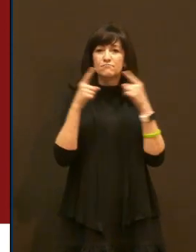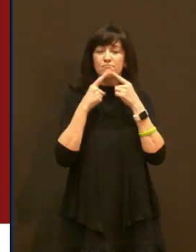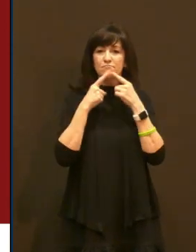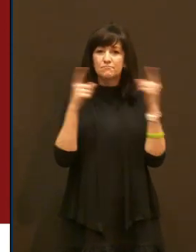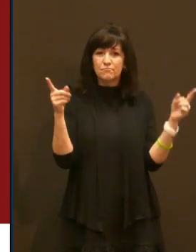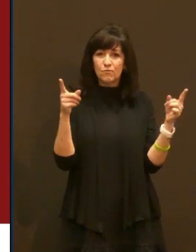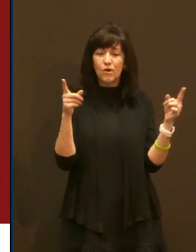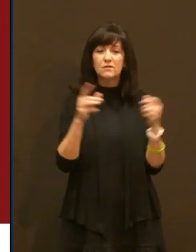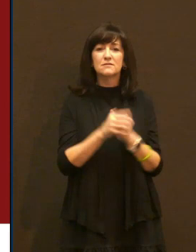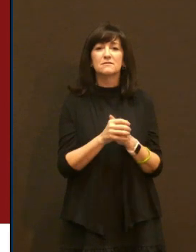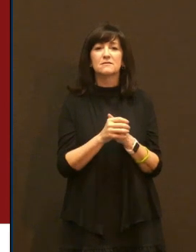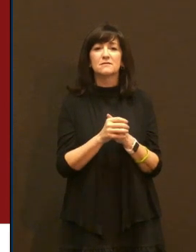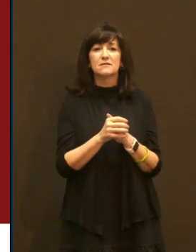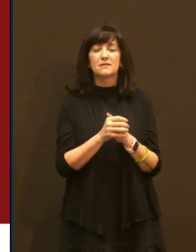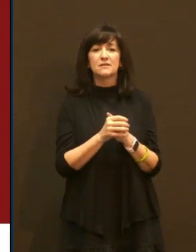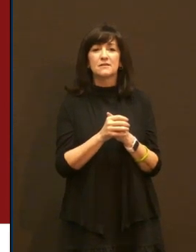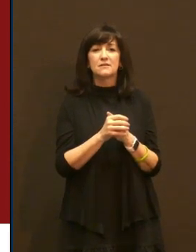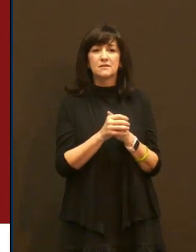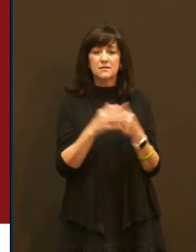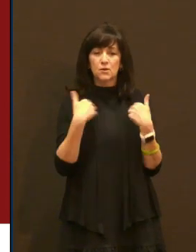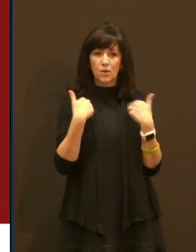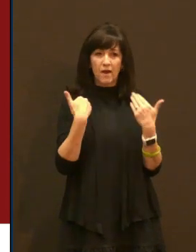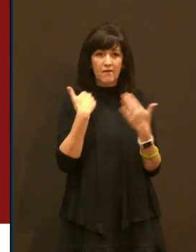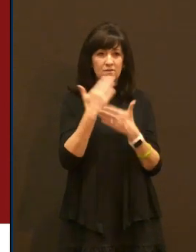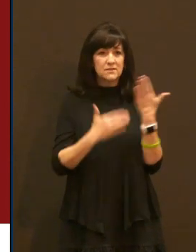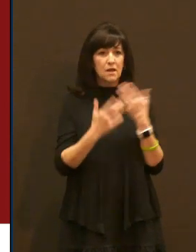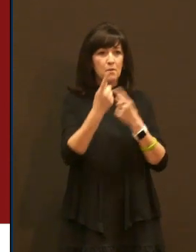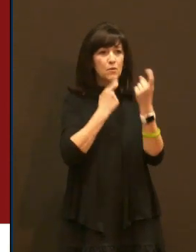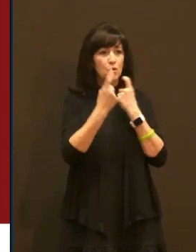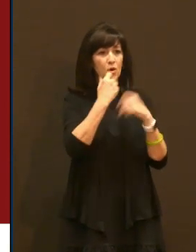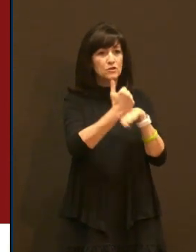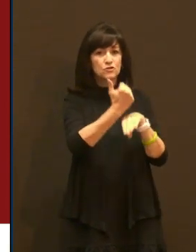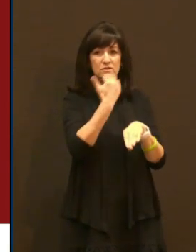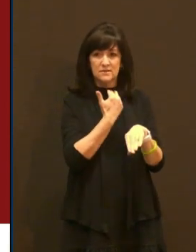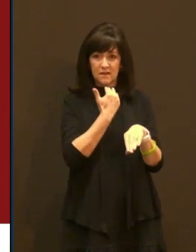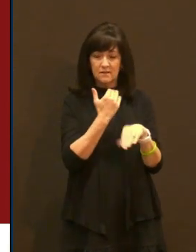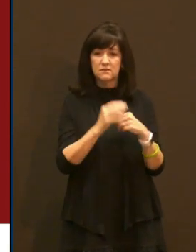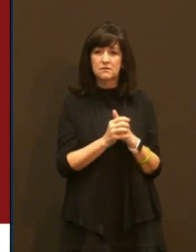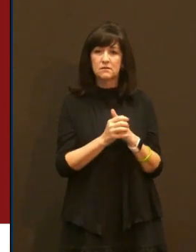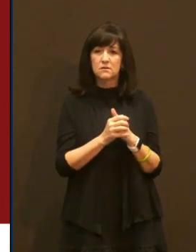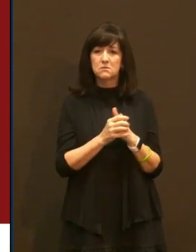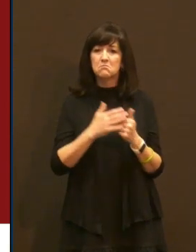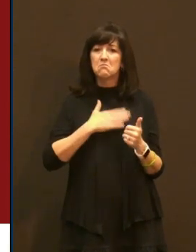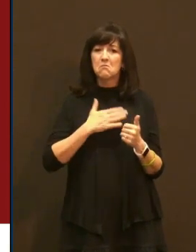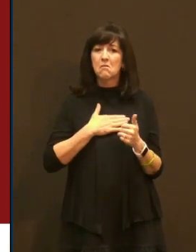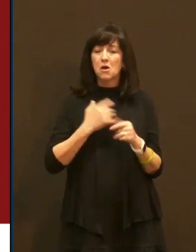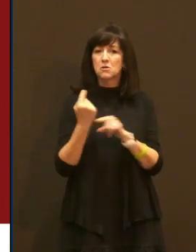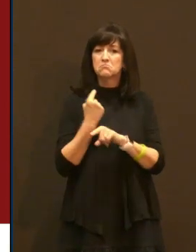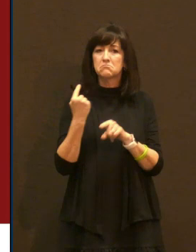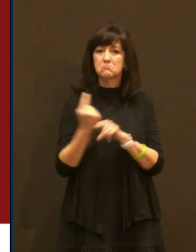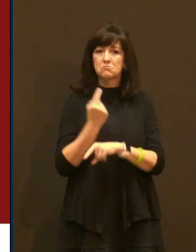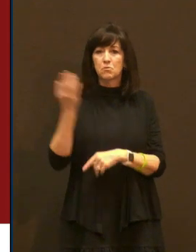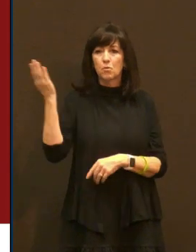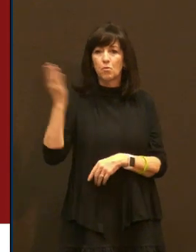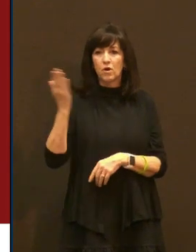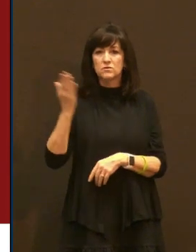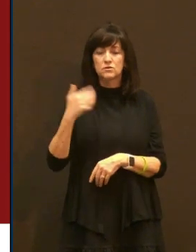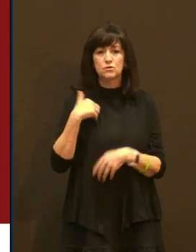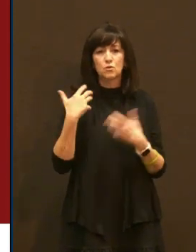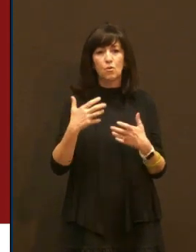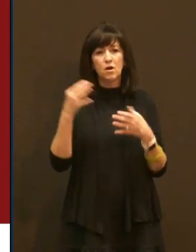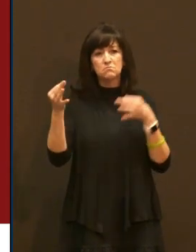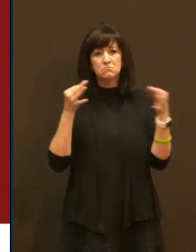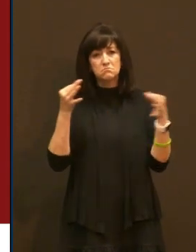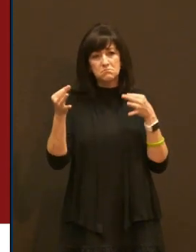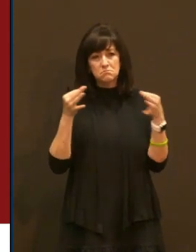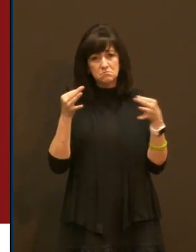in advance. We have a presentation, kind of normal presentation in terms of the deck that we have today to walk through, and